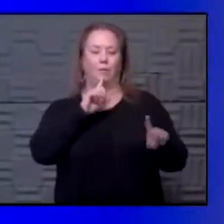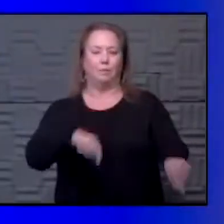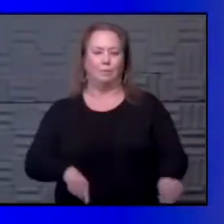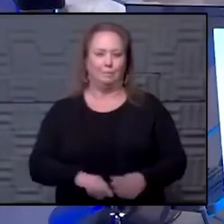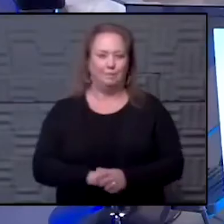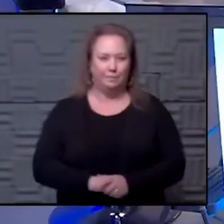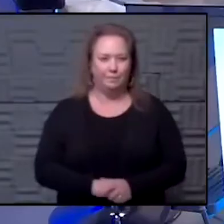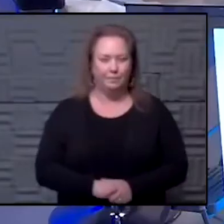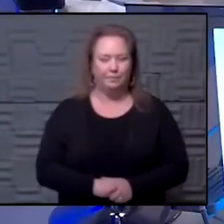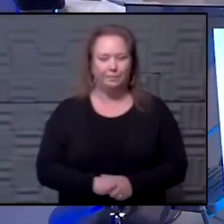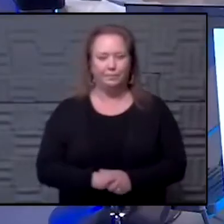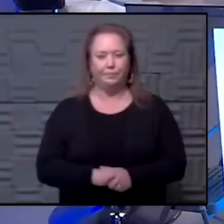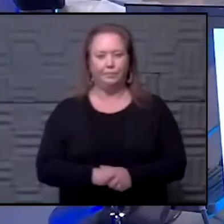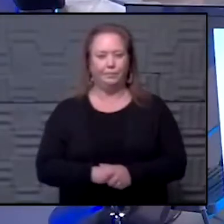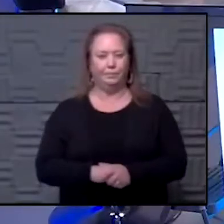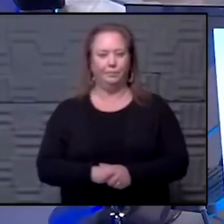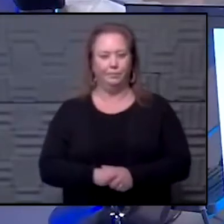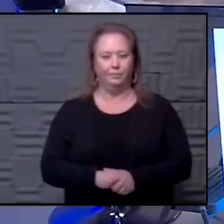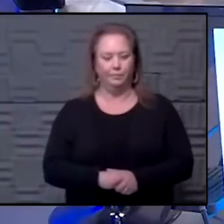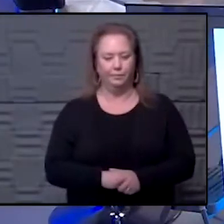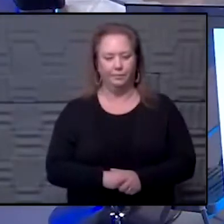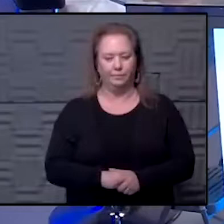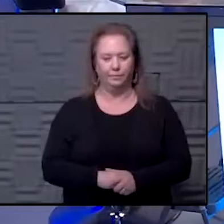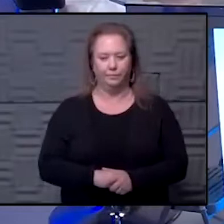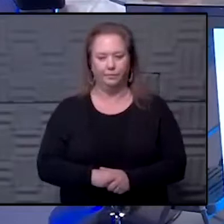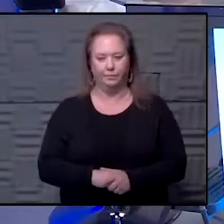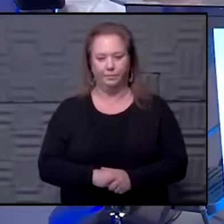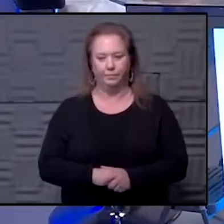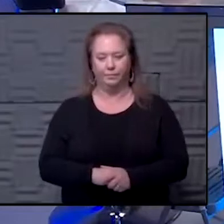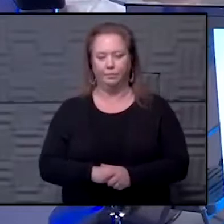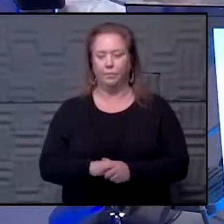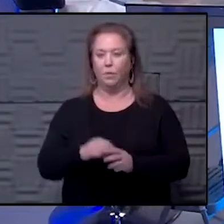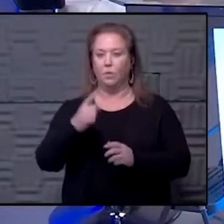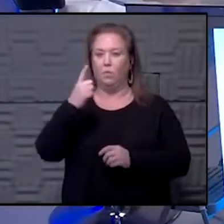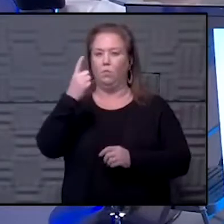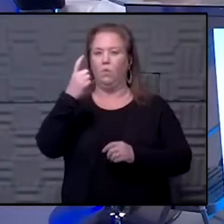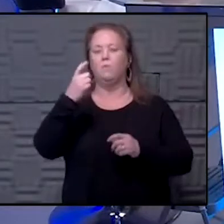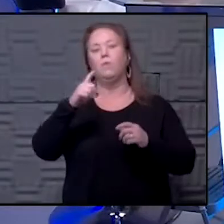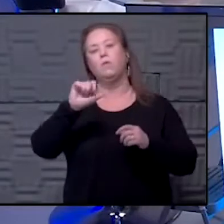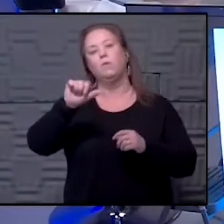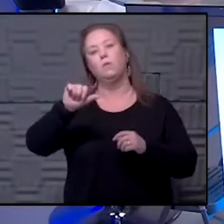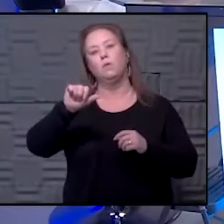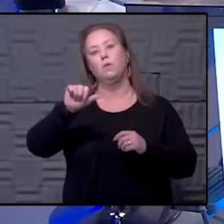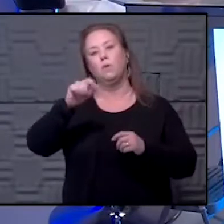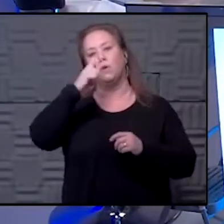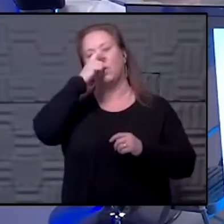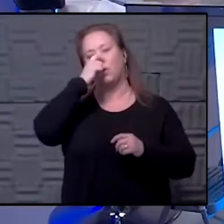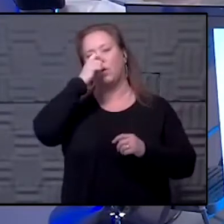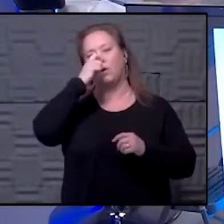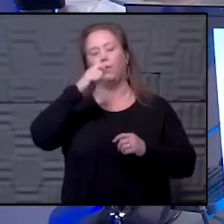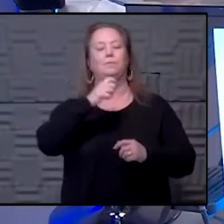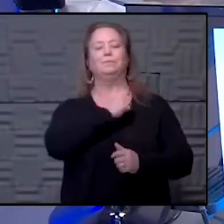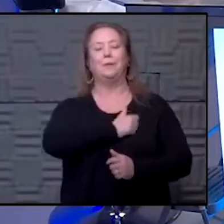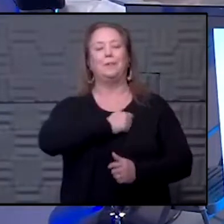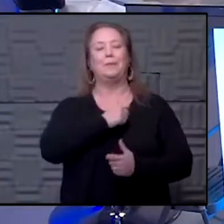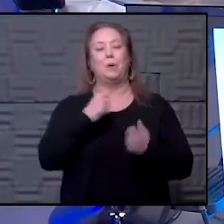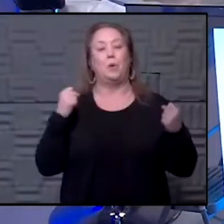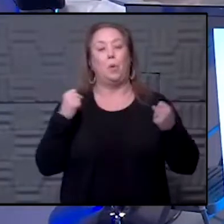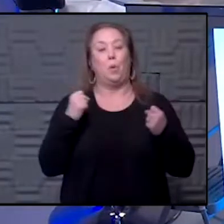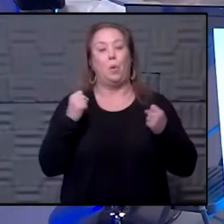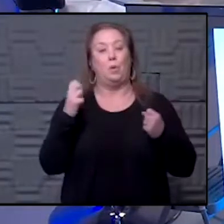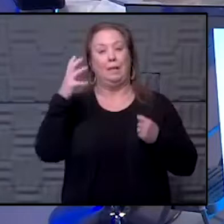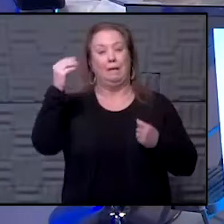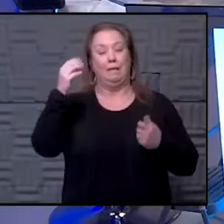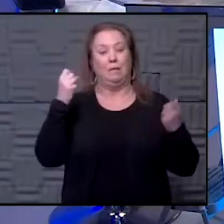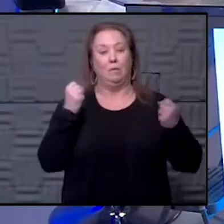Yep. Other questions? Or Just a quick one about the cold stretch that we've had this week, and are you concerned